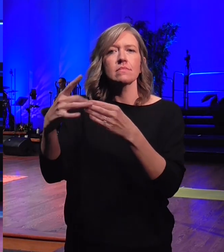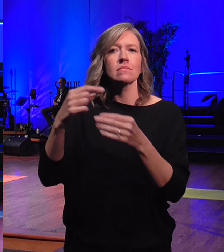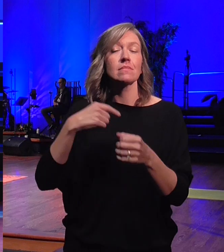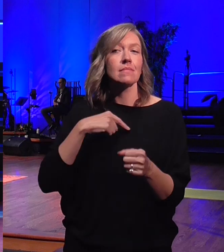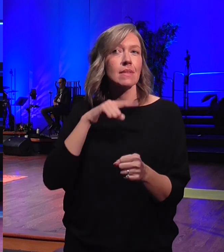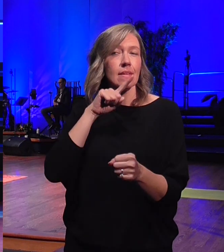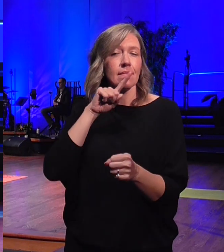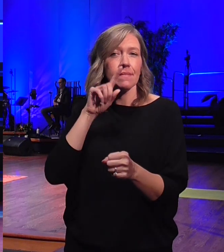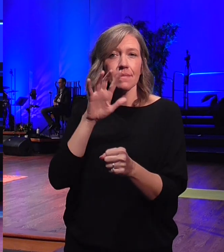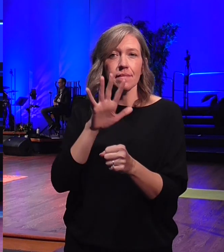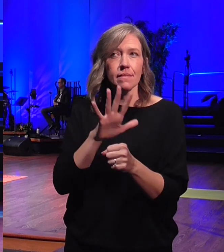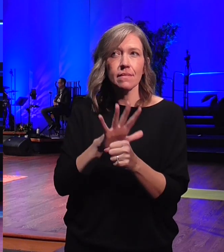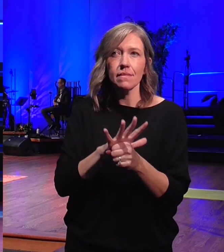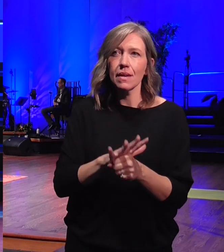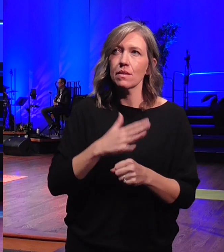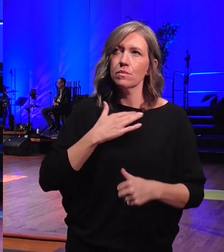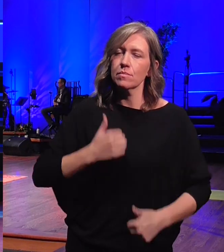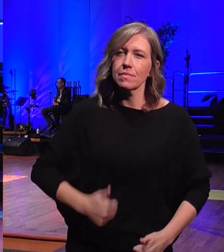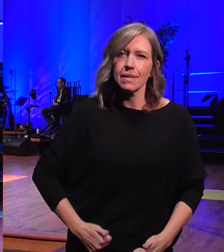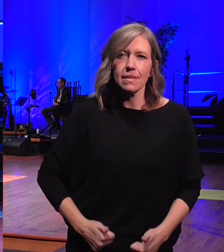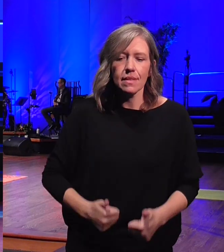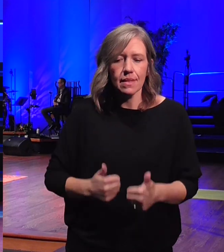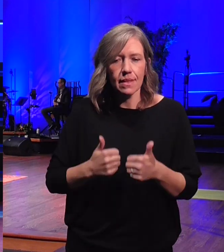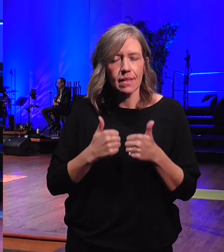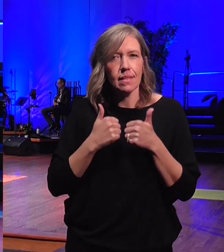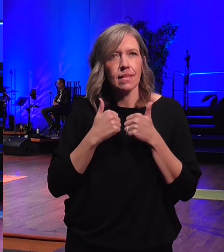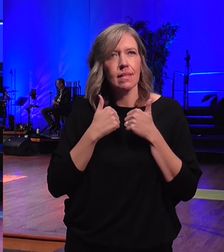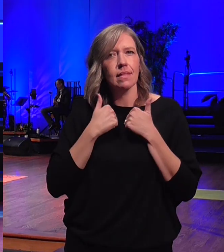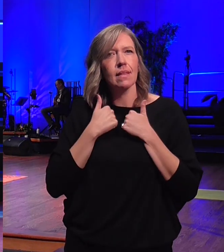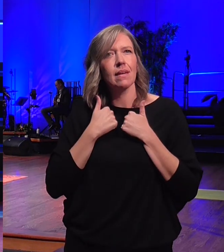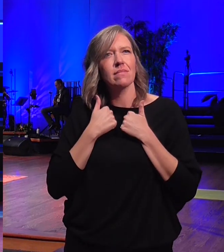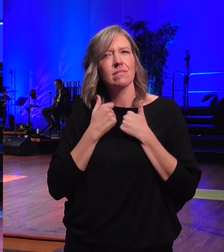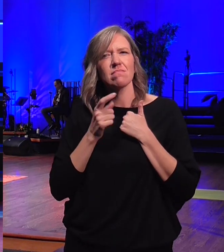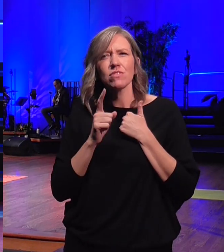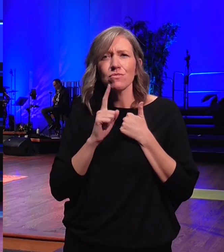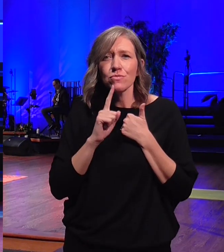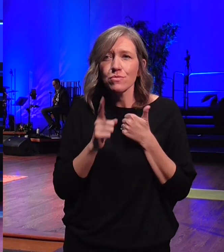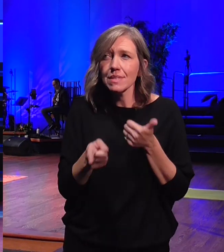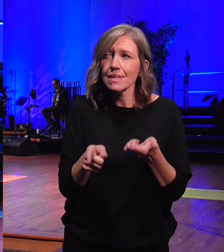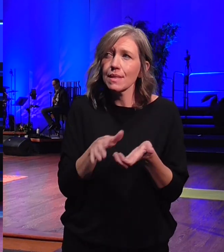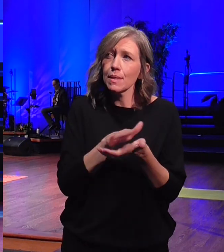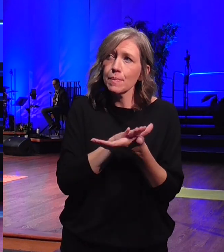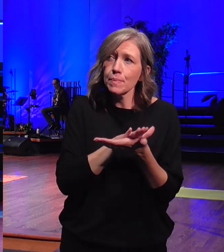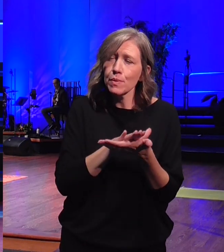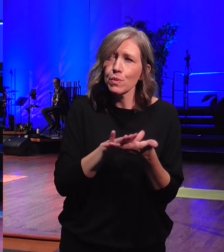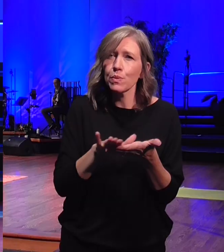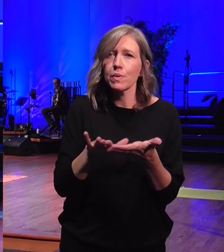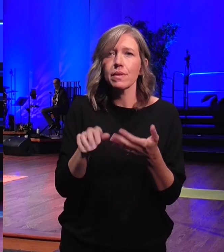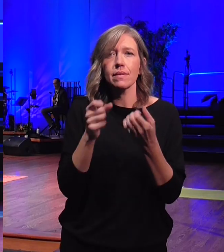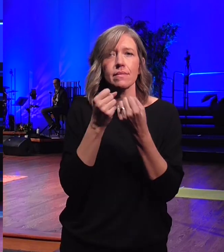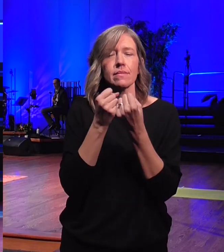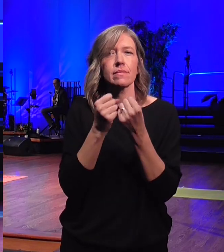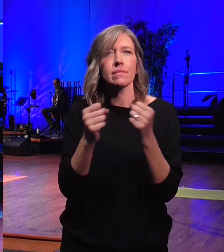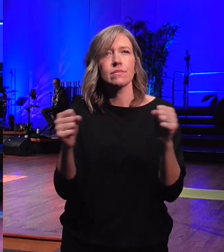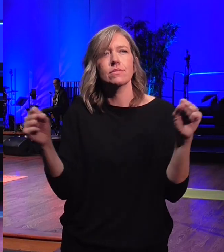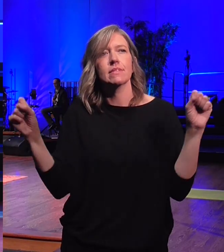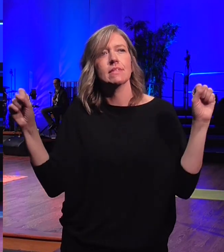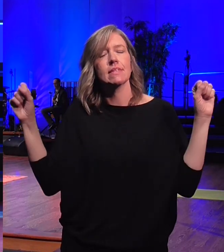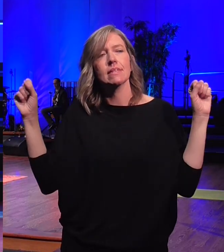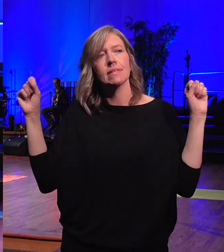to live my life that's real and pure and free as